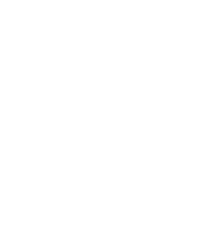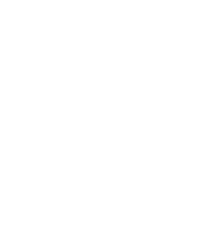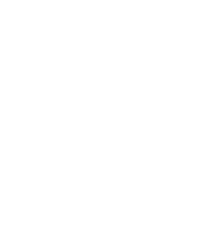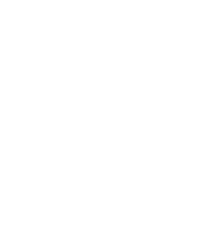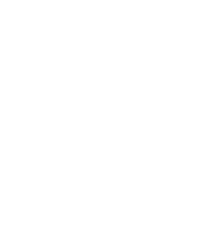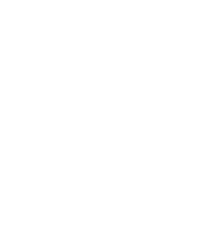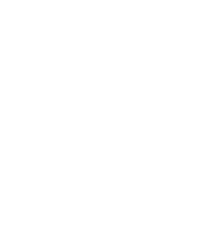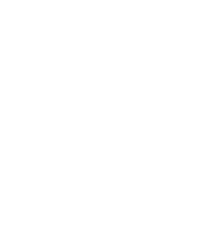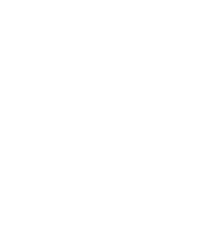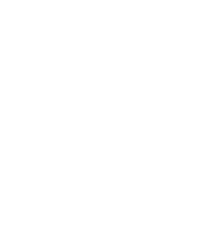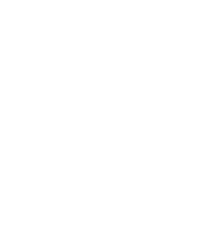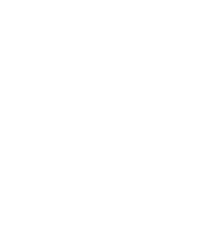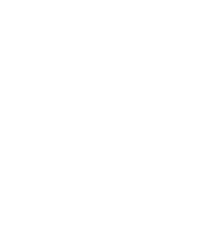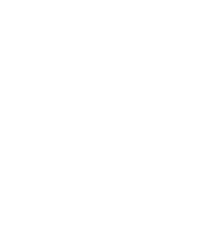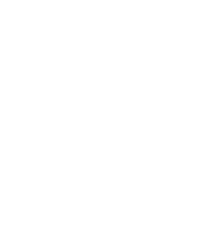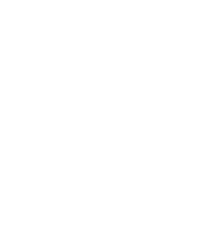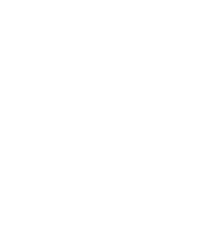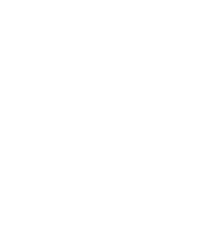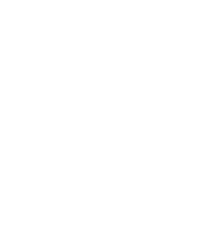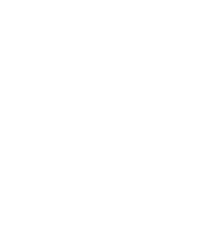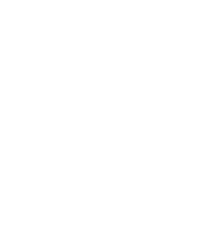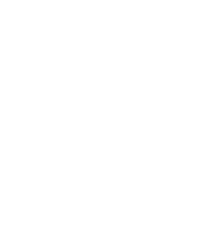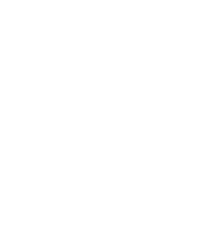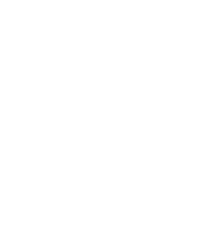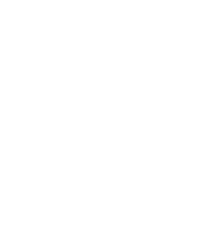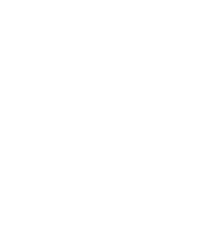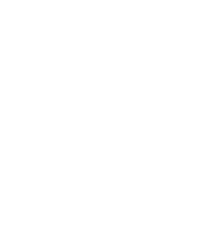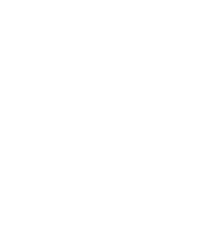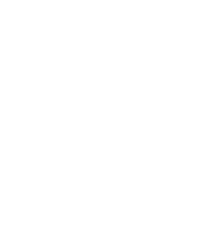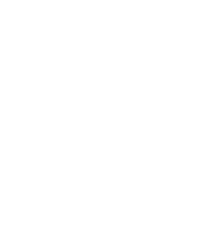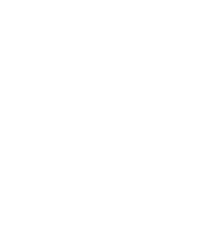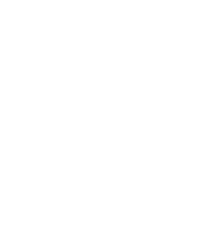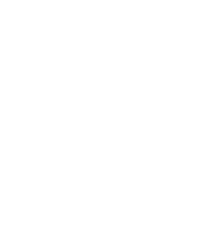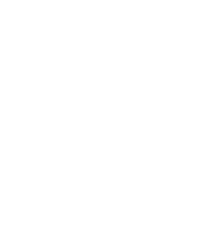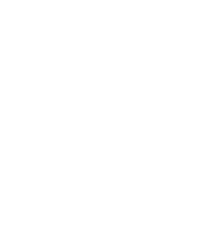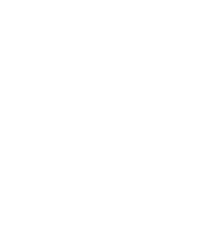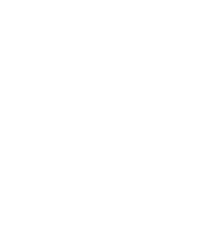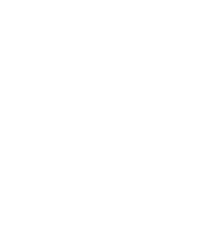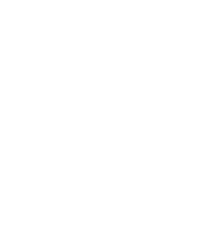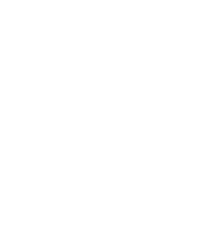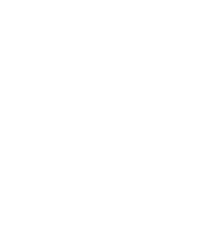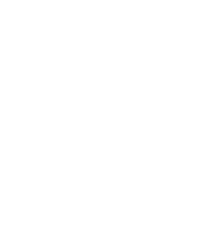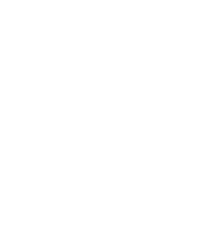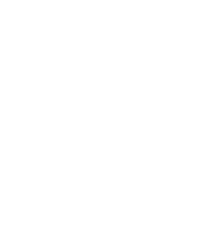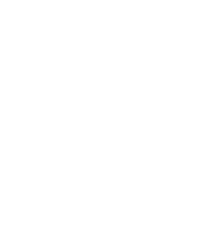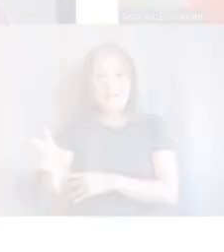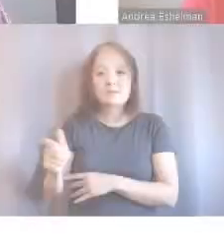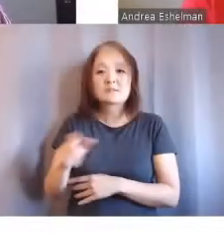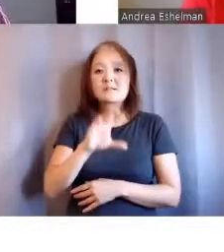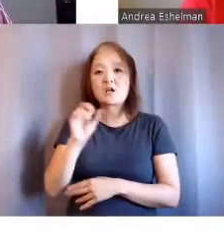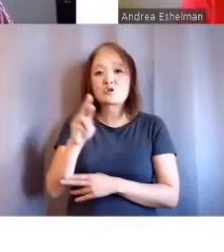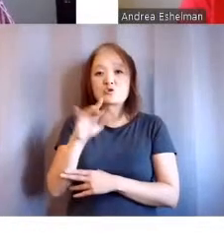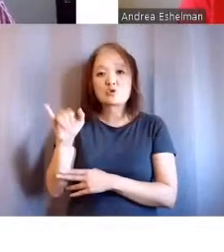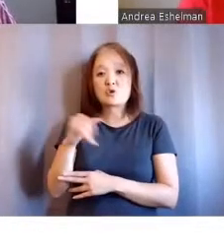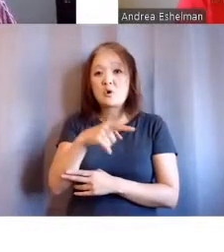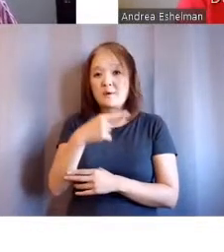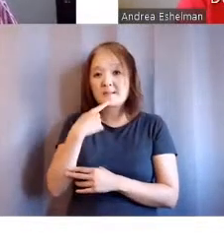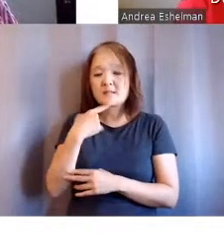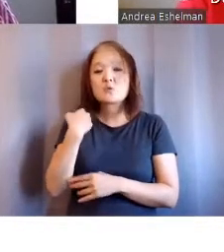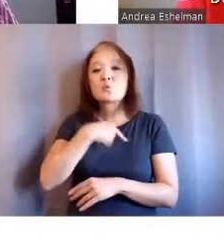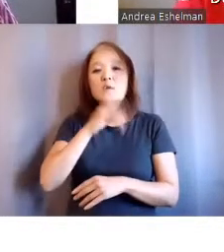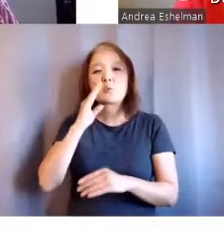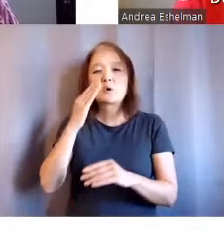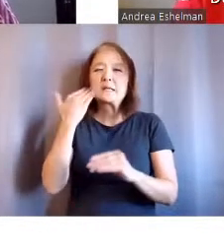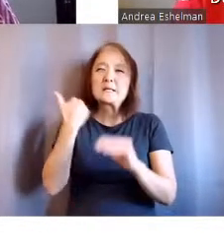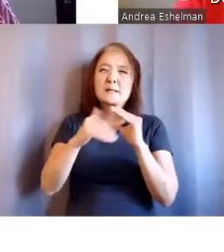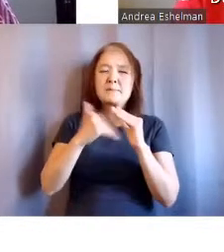at a later date. Please check our website, our social media channels. We will definitely push those out. As Corey indicated, we will be emailing you at least